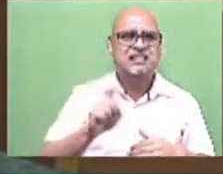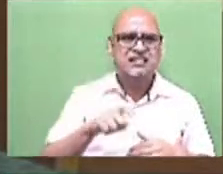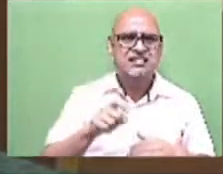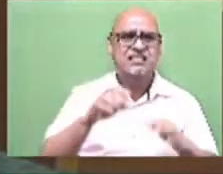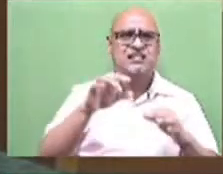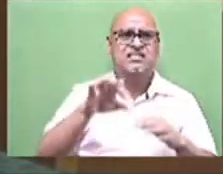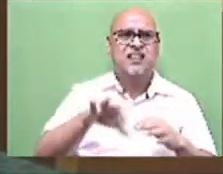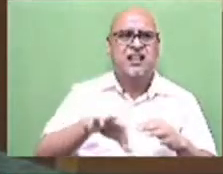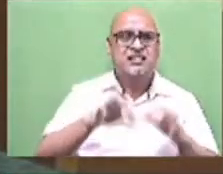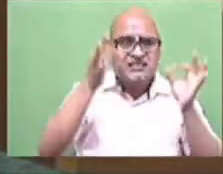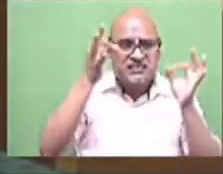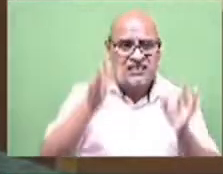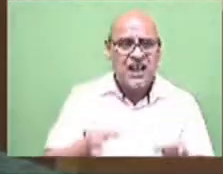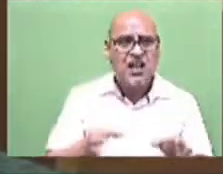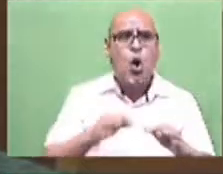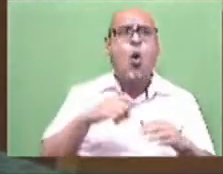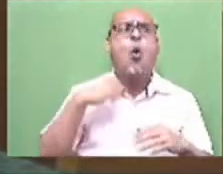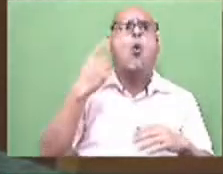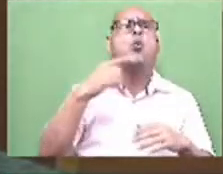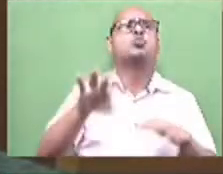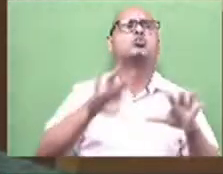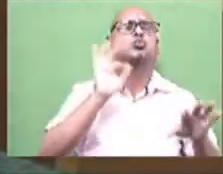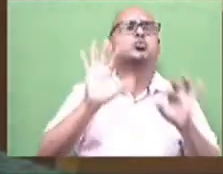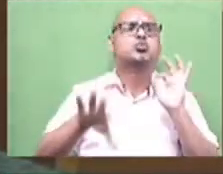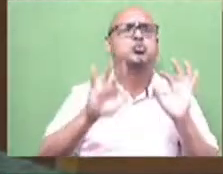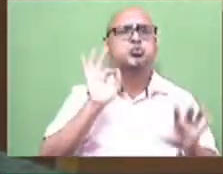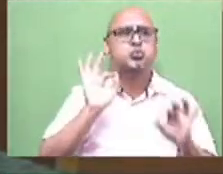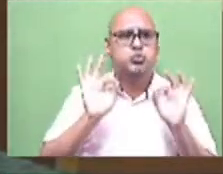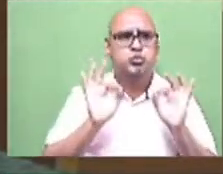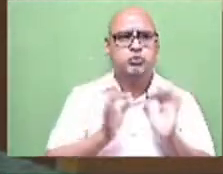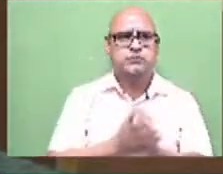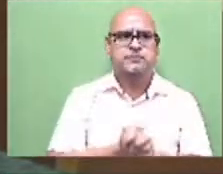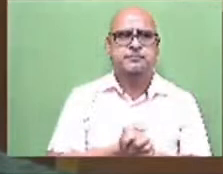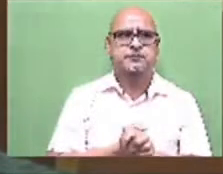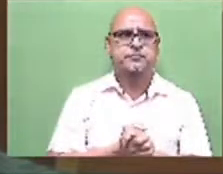of the hearing impaired, for example. If someone is hearing impaired,